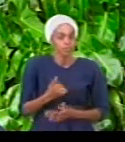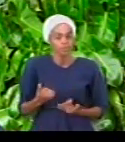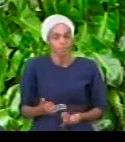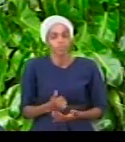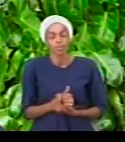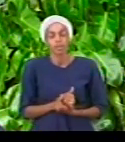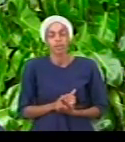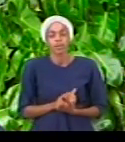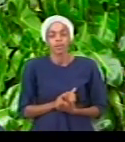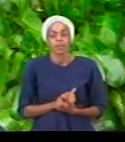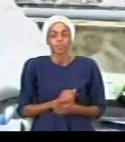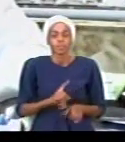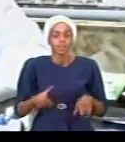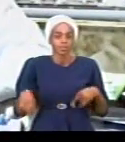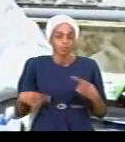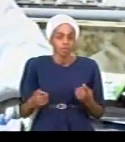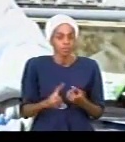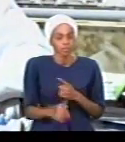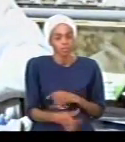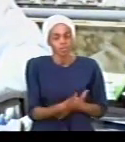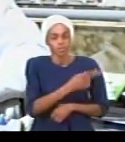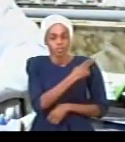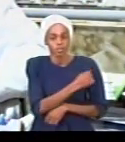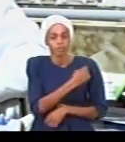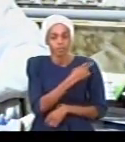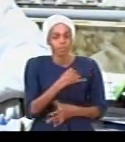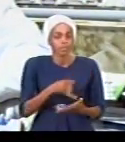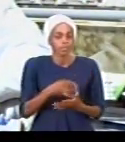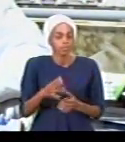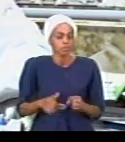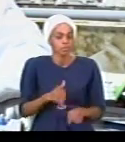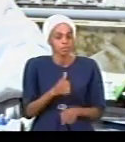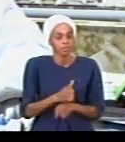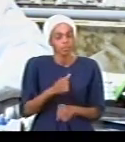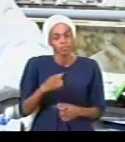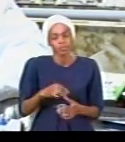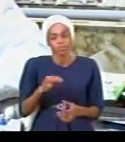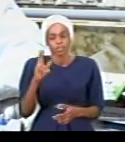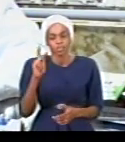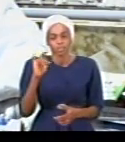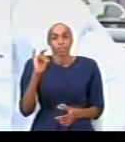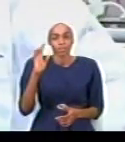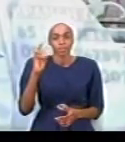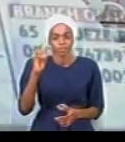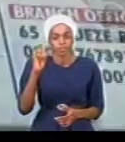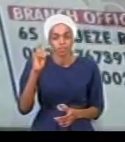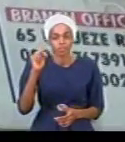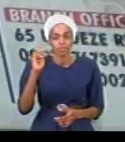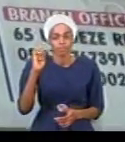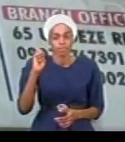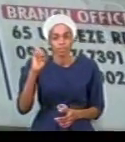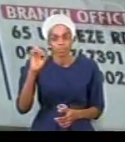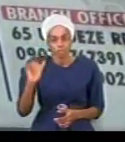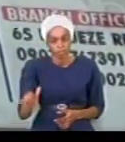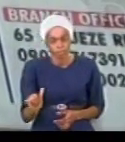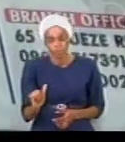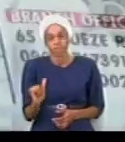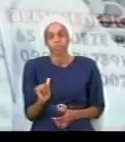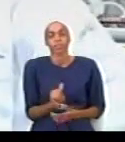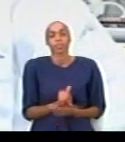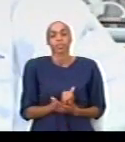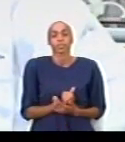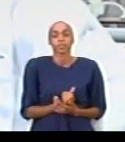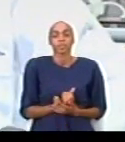other doctor have already said. I'm Dr. Charles Emuche, the MD and CEO of Excellence